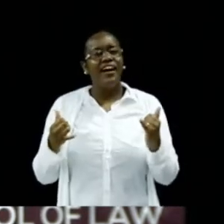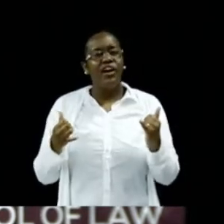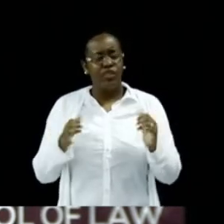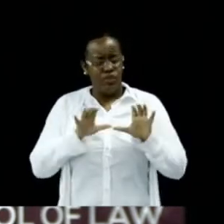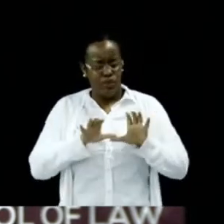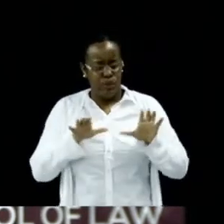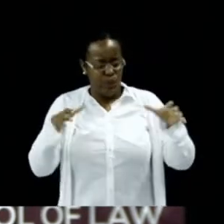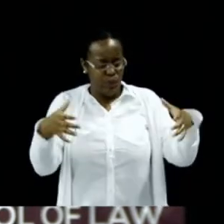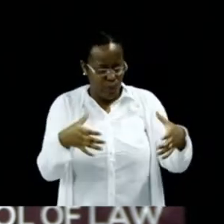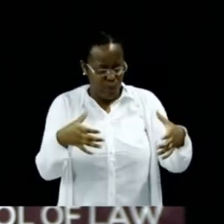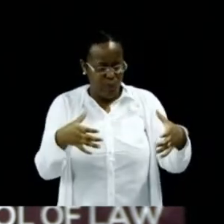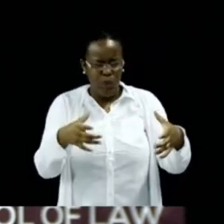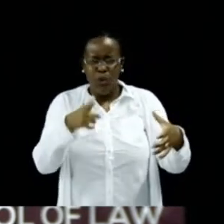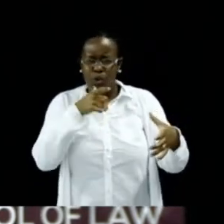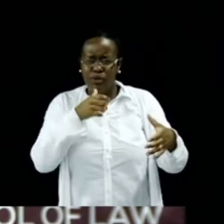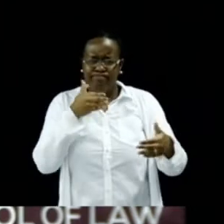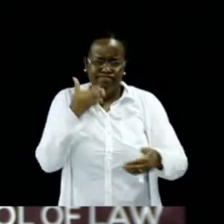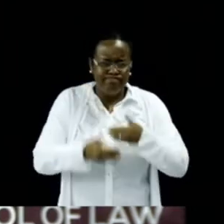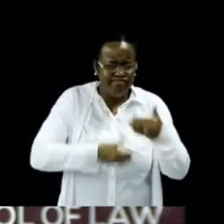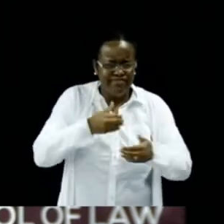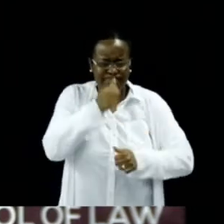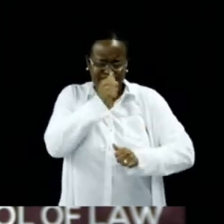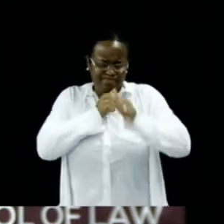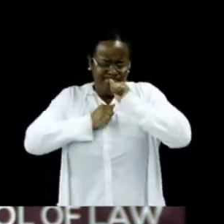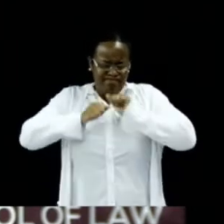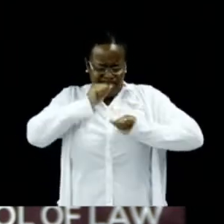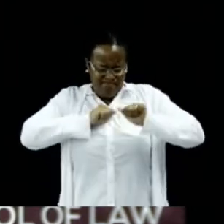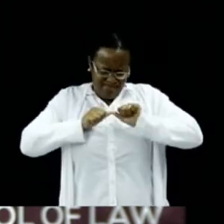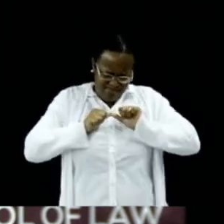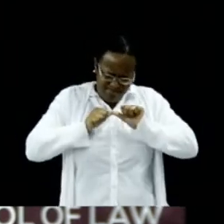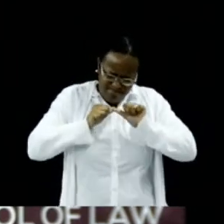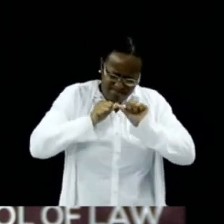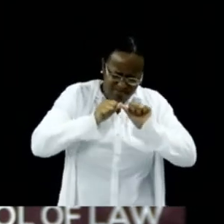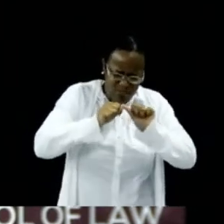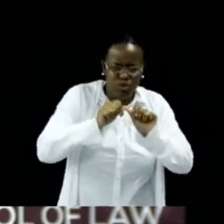group that perseveres against odds to accomplish a goal?